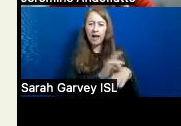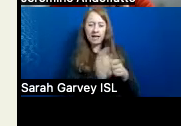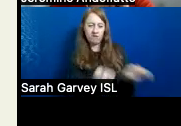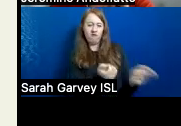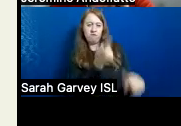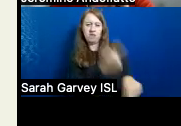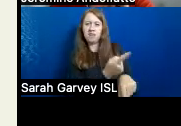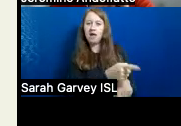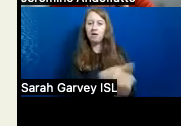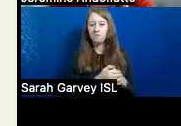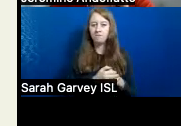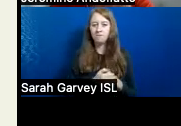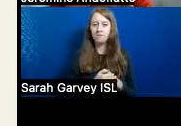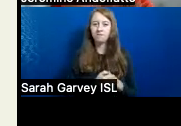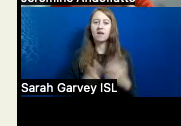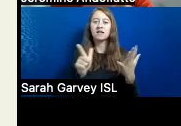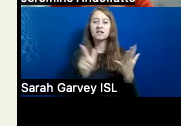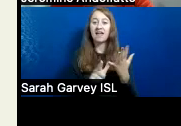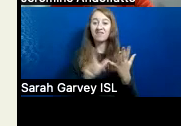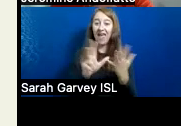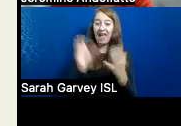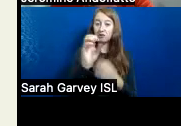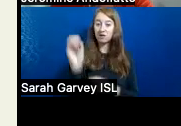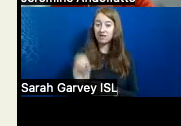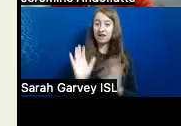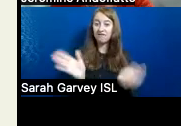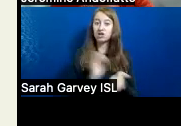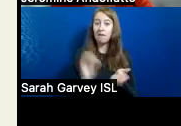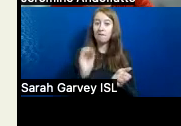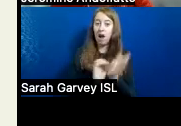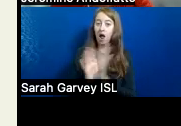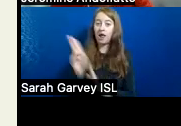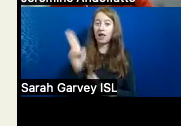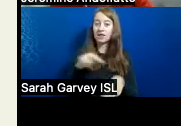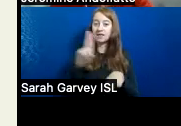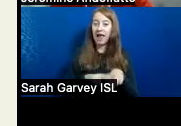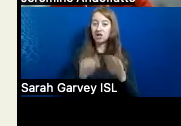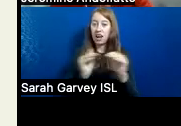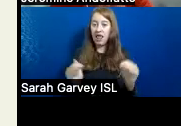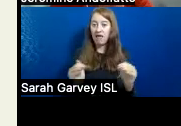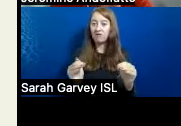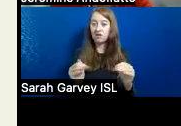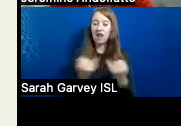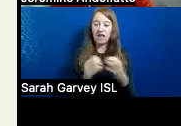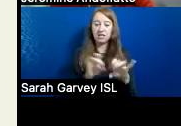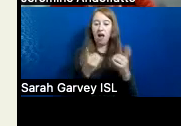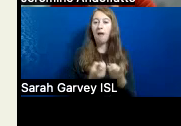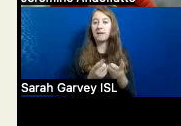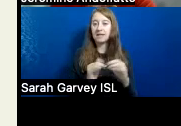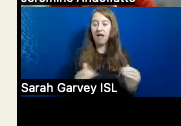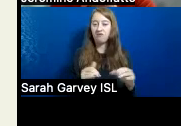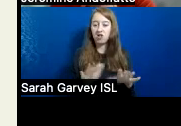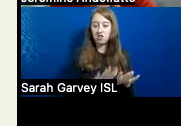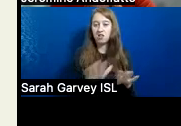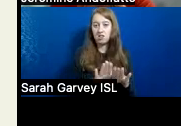78% of the cases, they applied to the subnational level, so city, regional, departmental level.